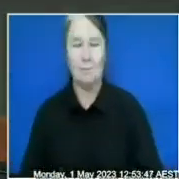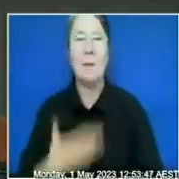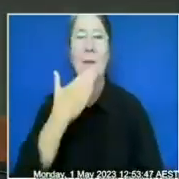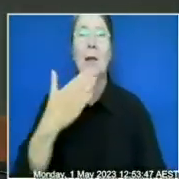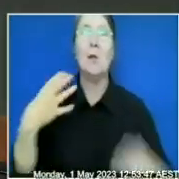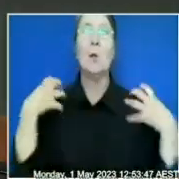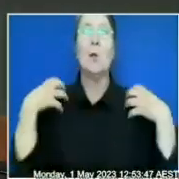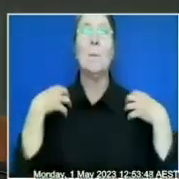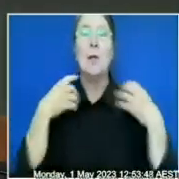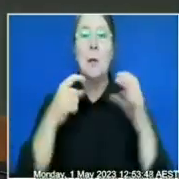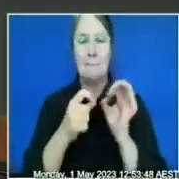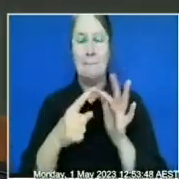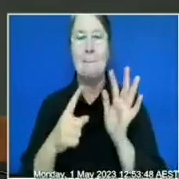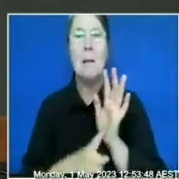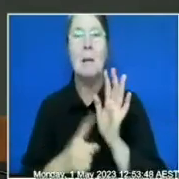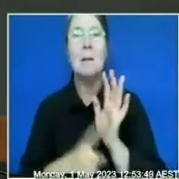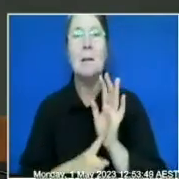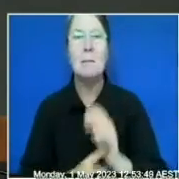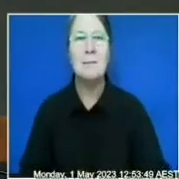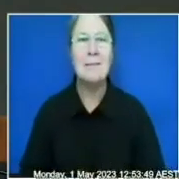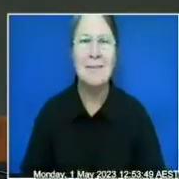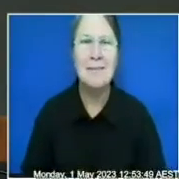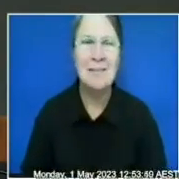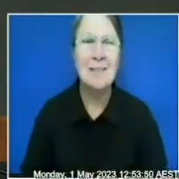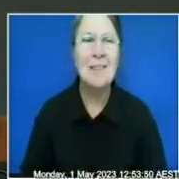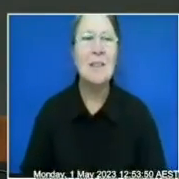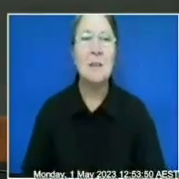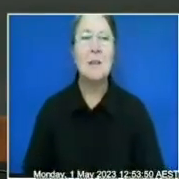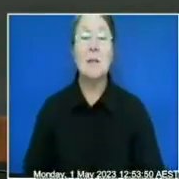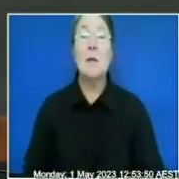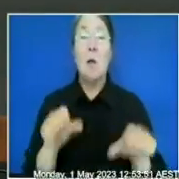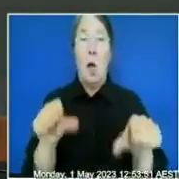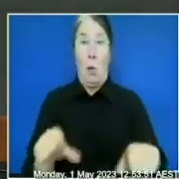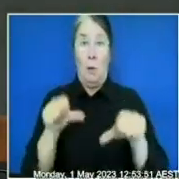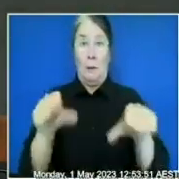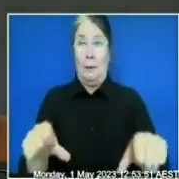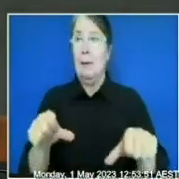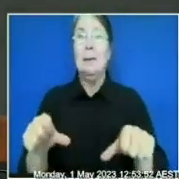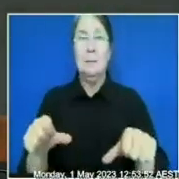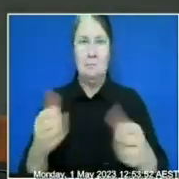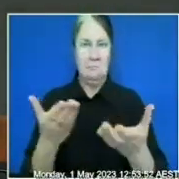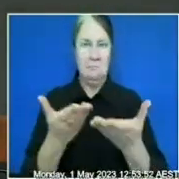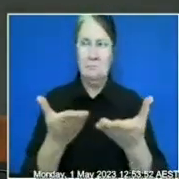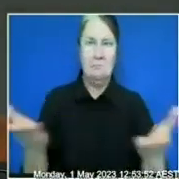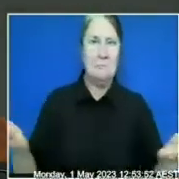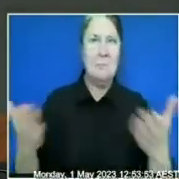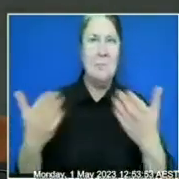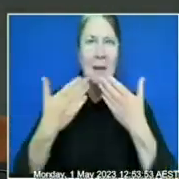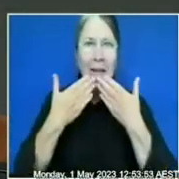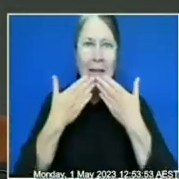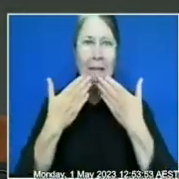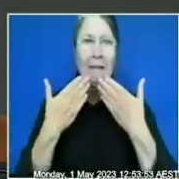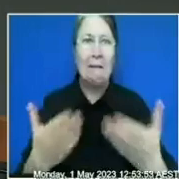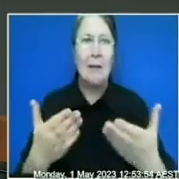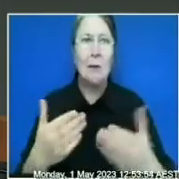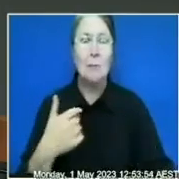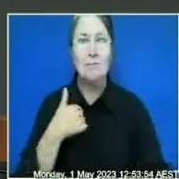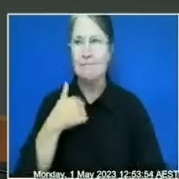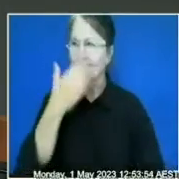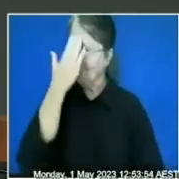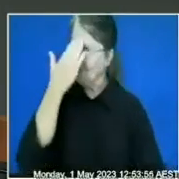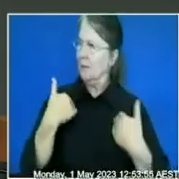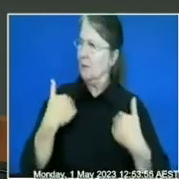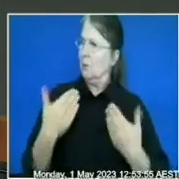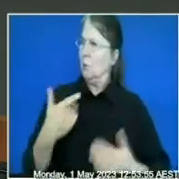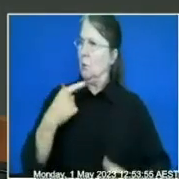why I'm thanking you, because it's all so distressing, and it reminds us the past is just there all the